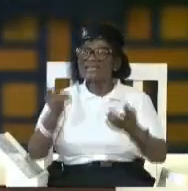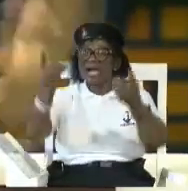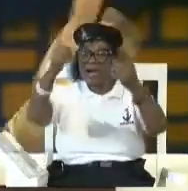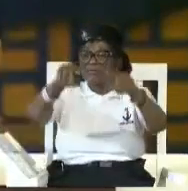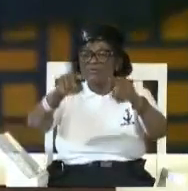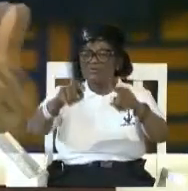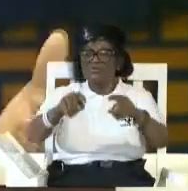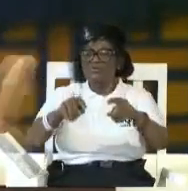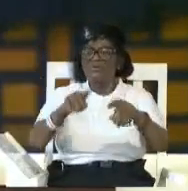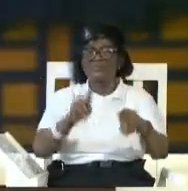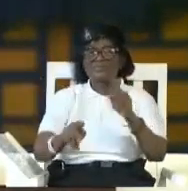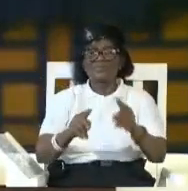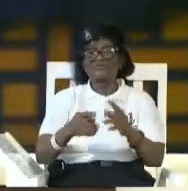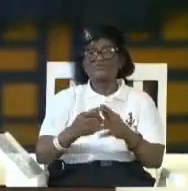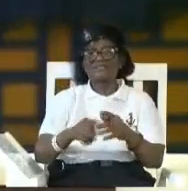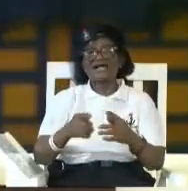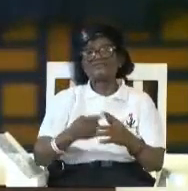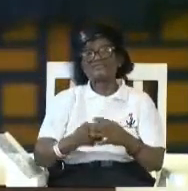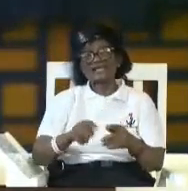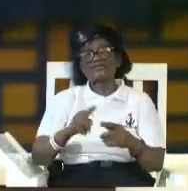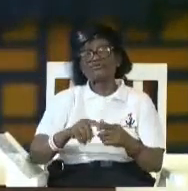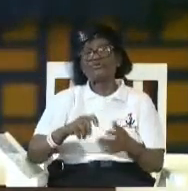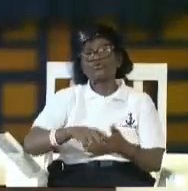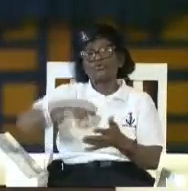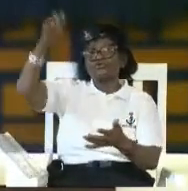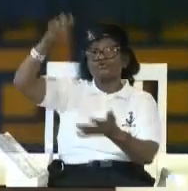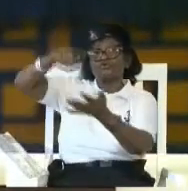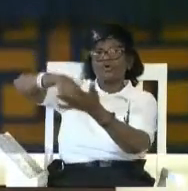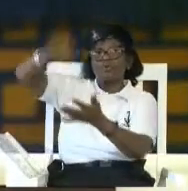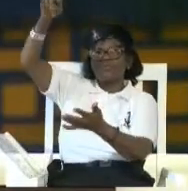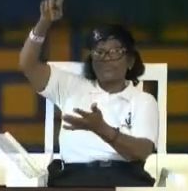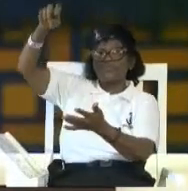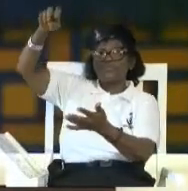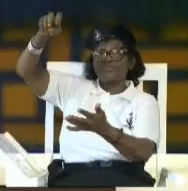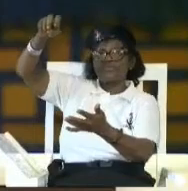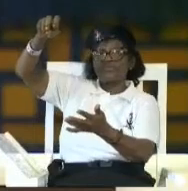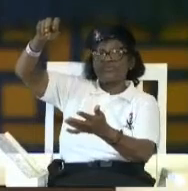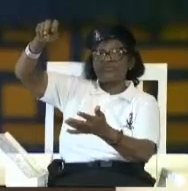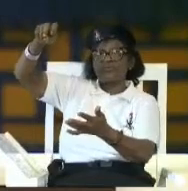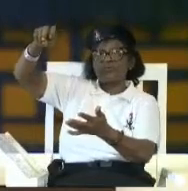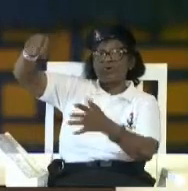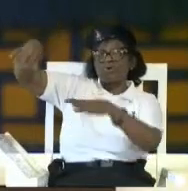People began to jump over sanctification.